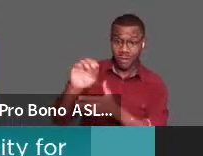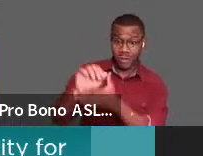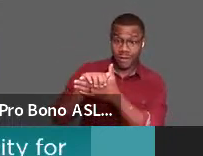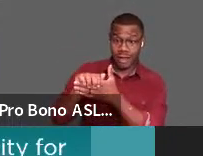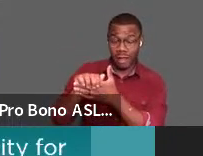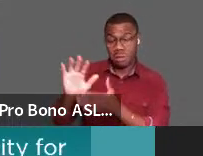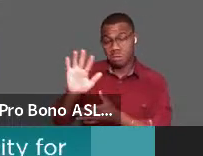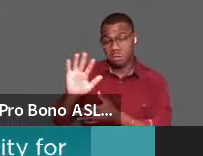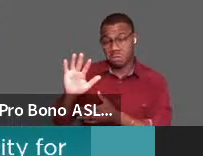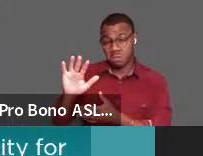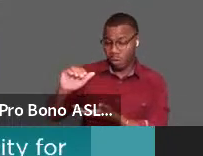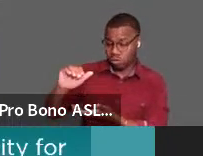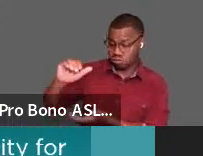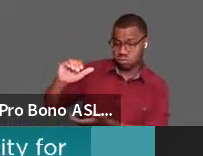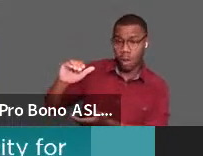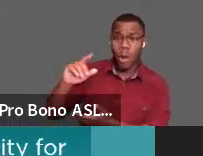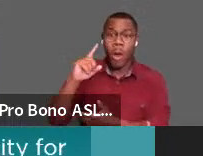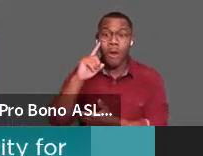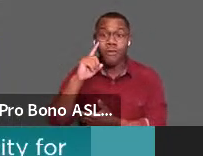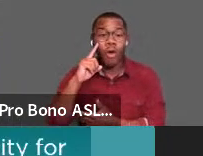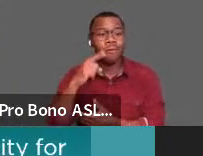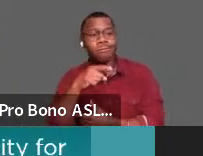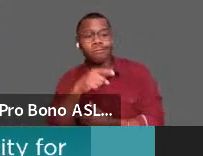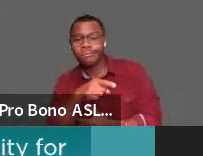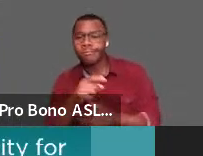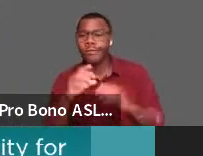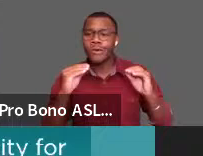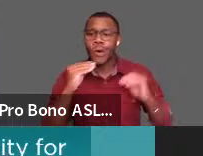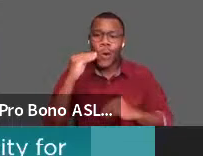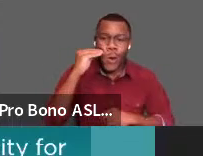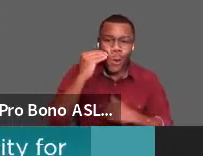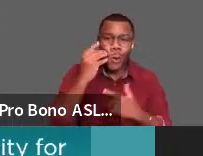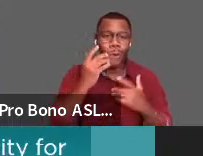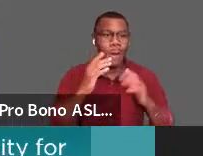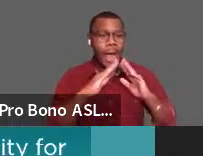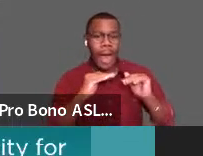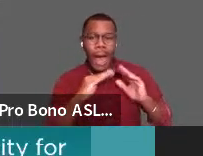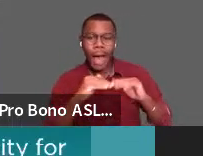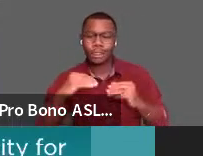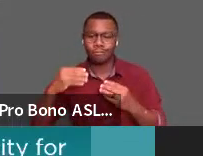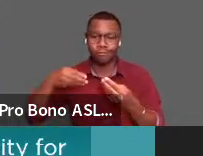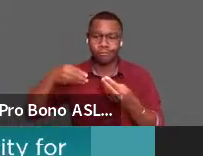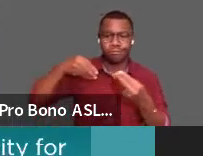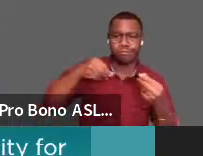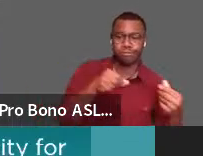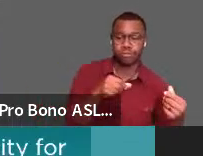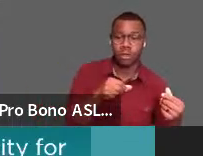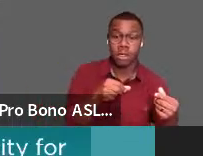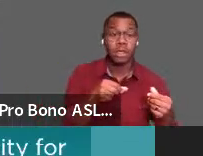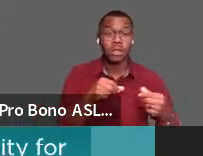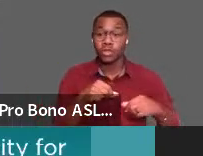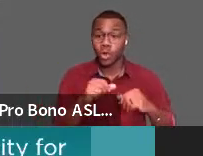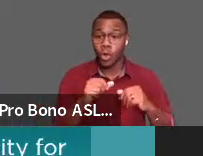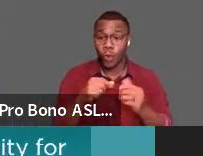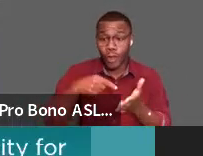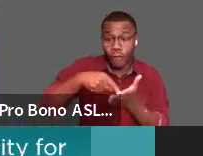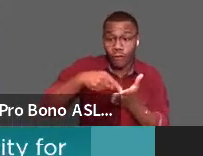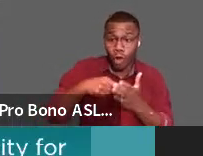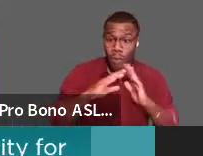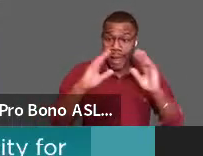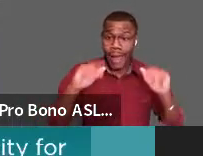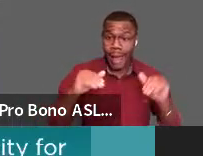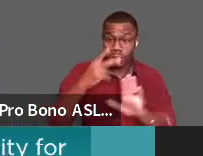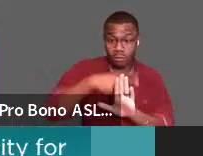and affordable housing. Of this, $100 million is dedicated to affordable housing program, or also known as the